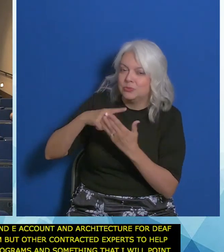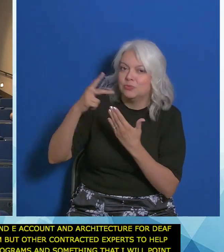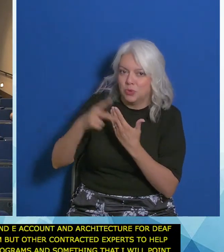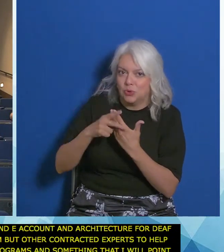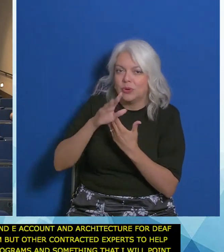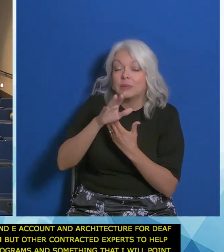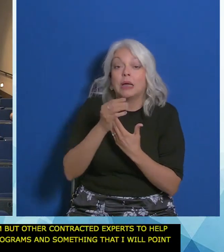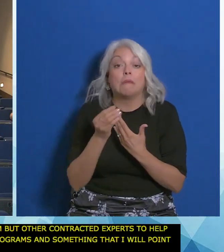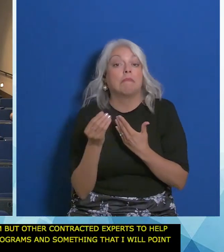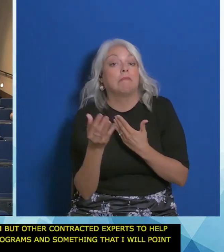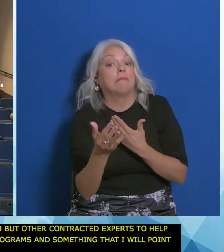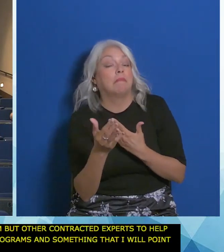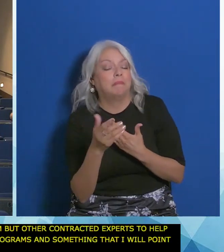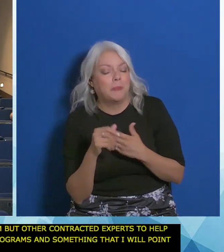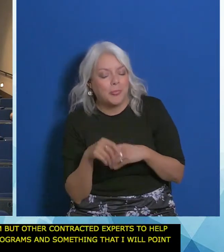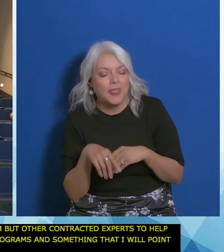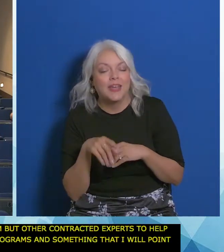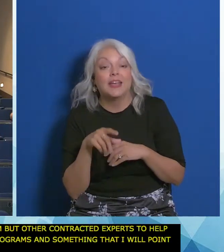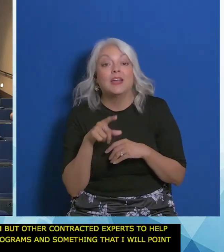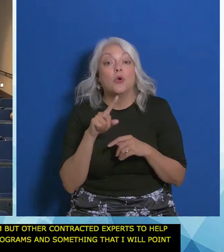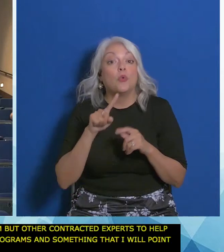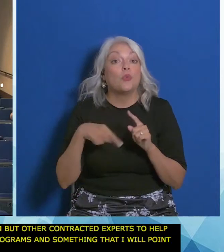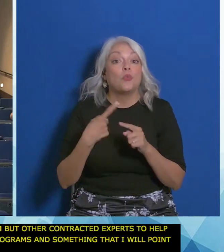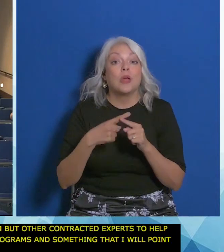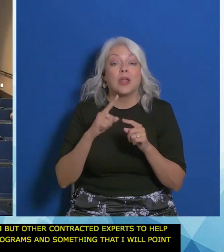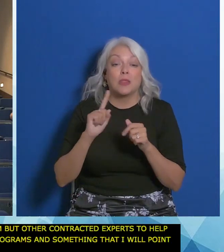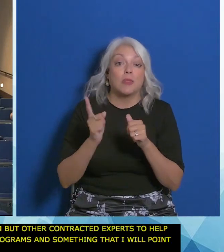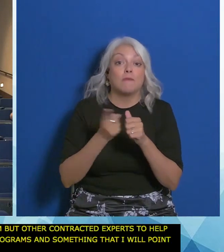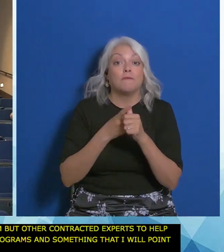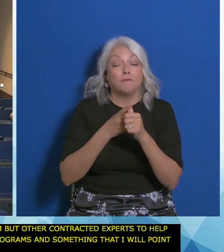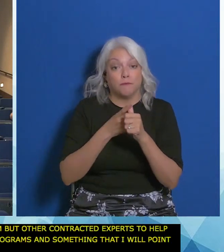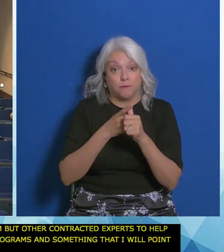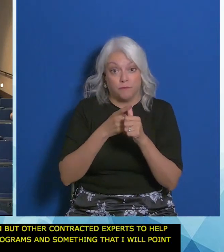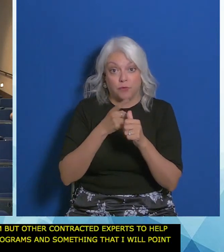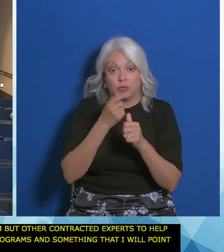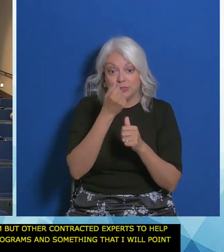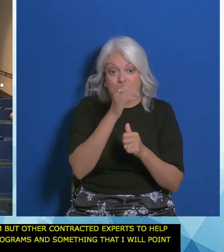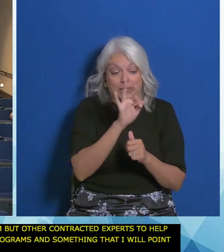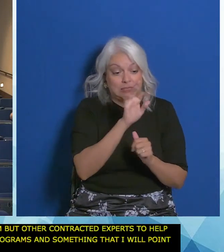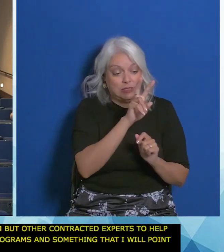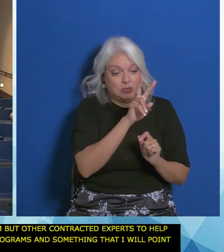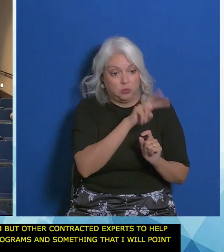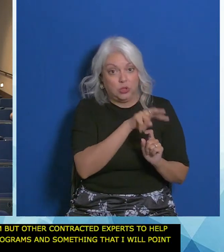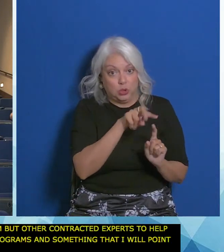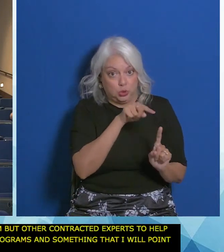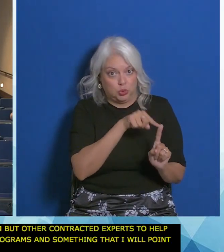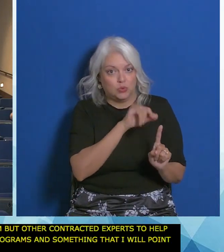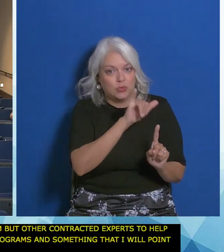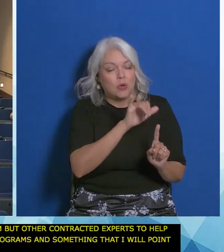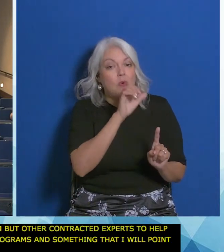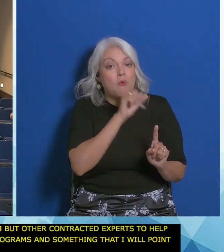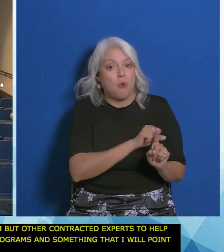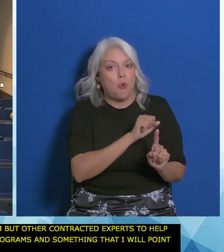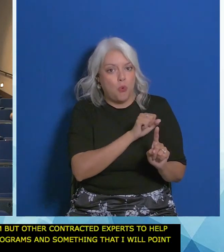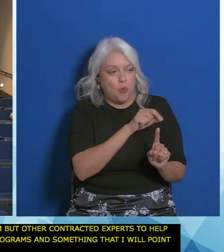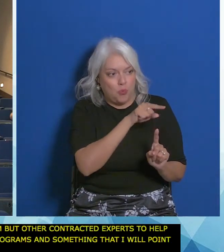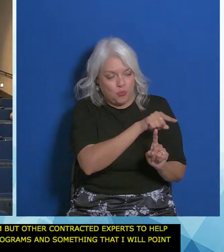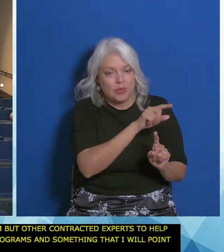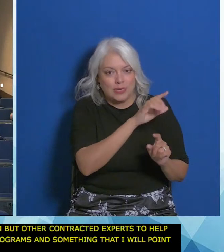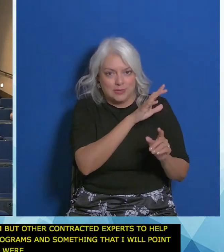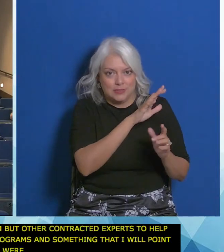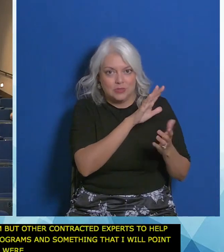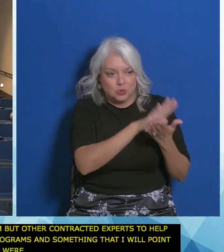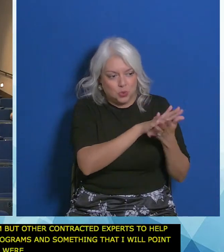prelude. Whenever the first campus moved in 1922 to the Tucson campus, there were 4 buildings built: